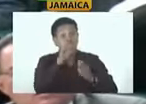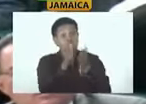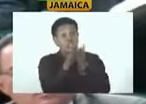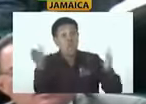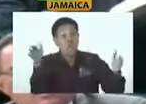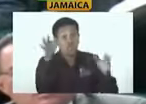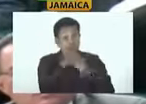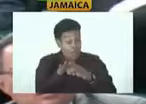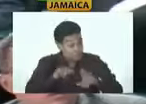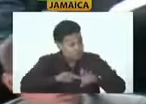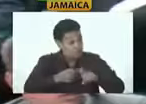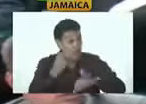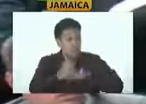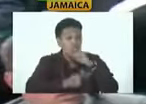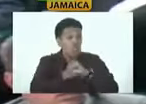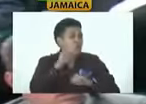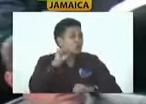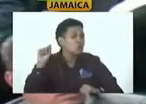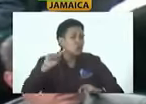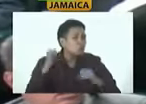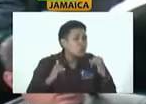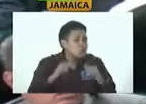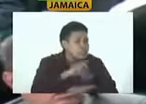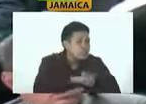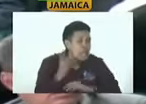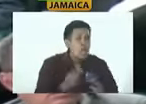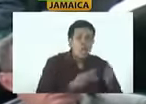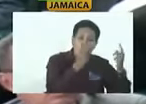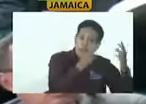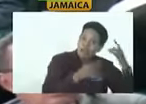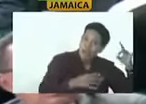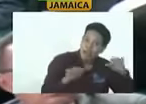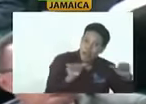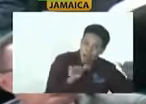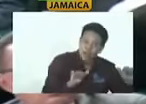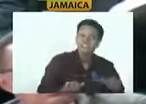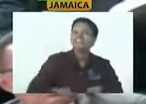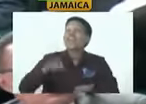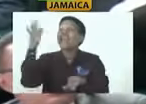general elections for the year 2020, is therefore